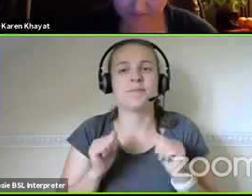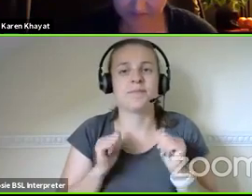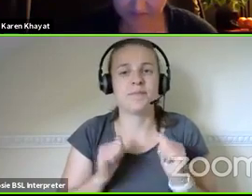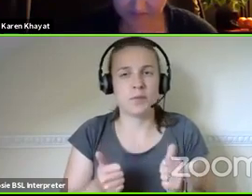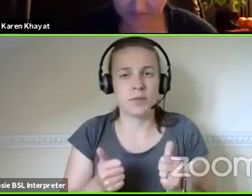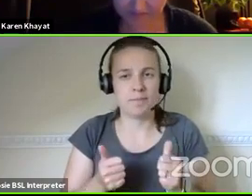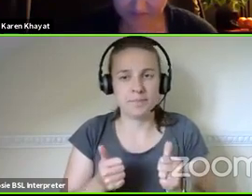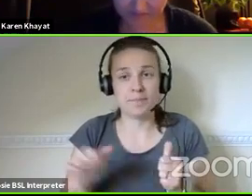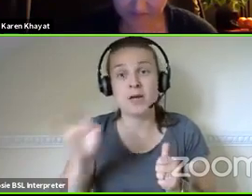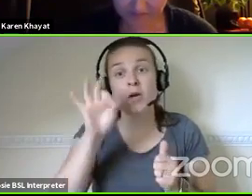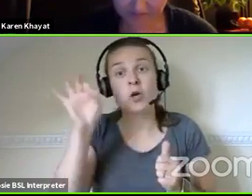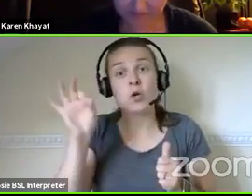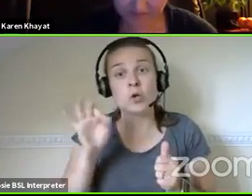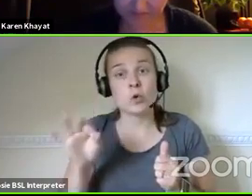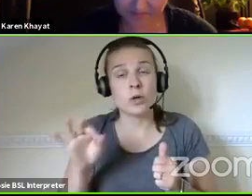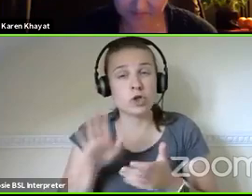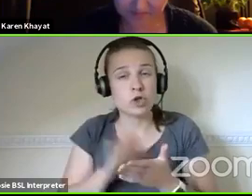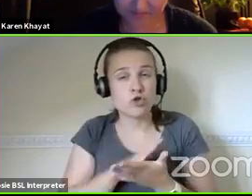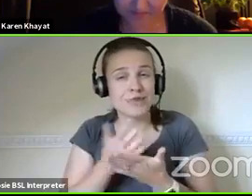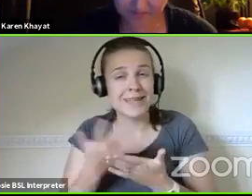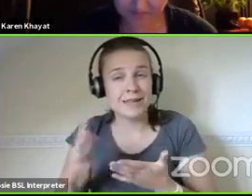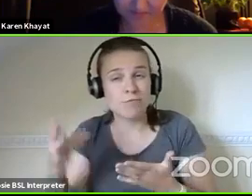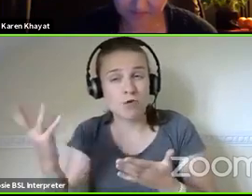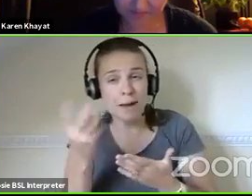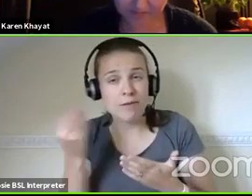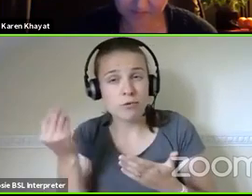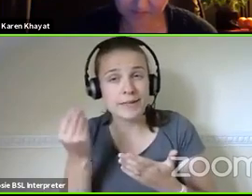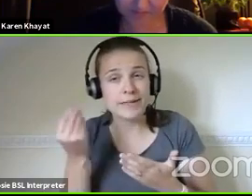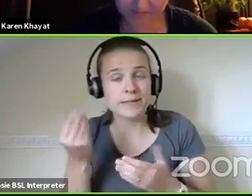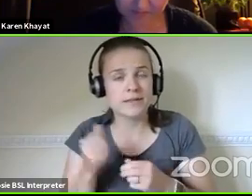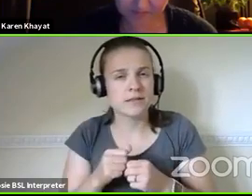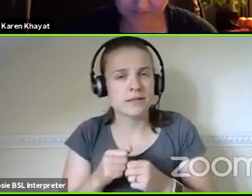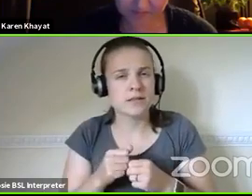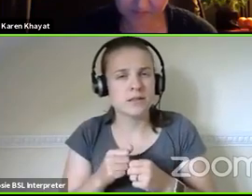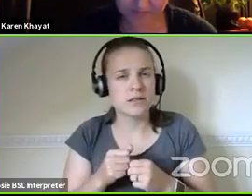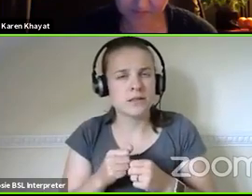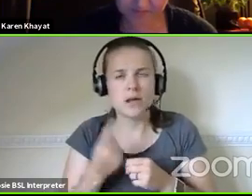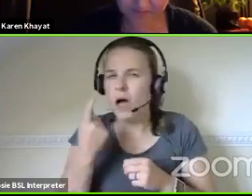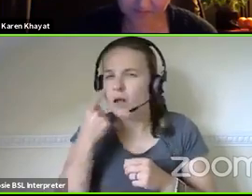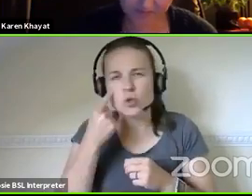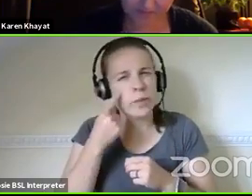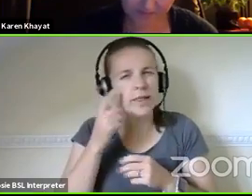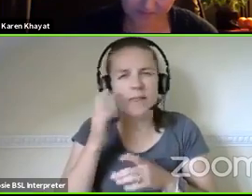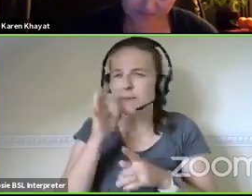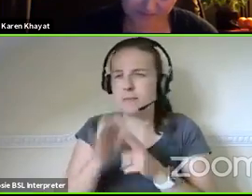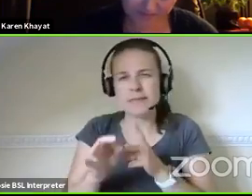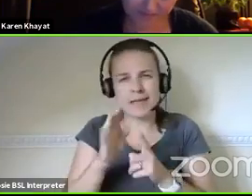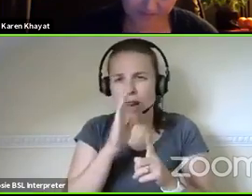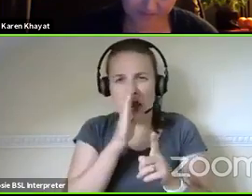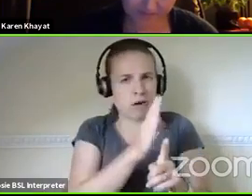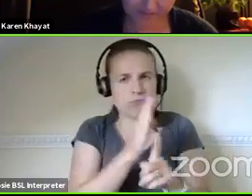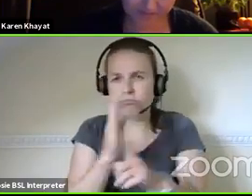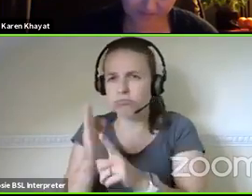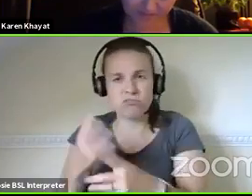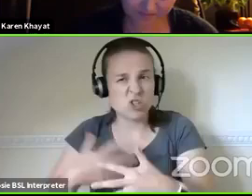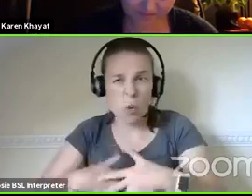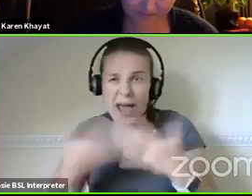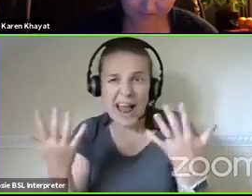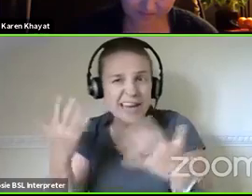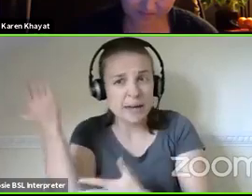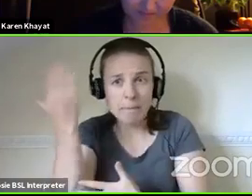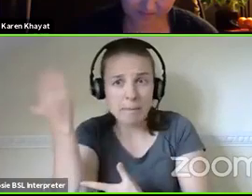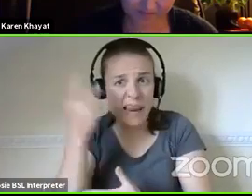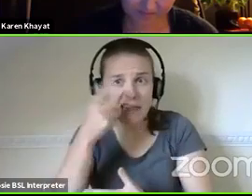Okay, question translated from Arabic. Is there I don't think this is for anybody in particular, so maybe anybody who wants to could chip